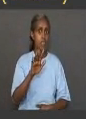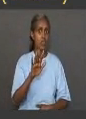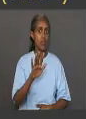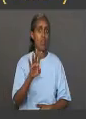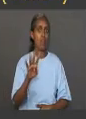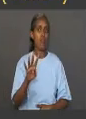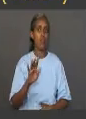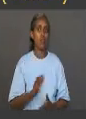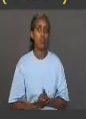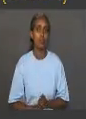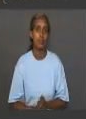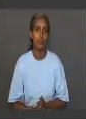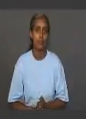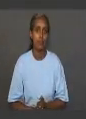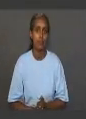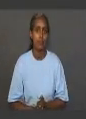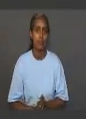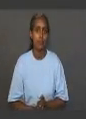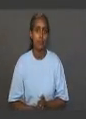0.354.